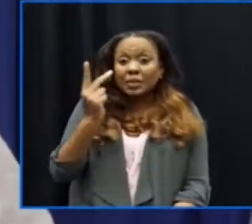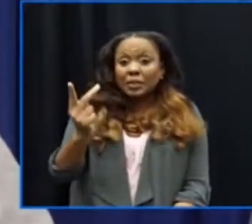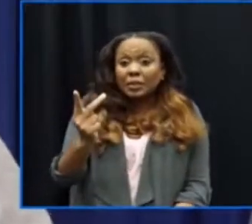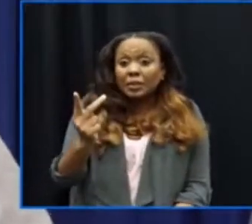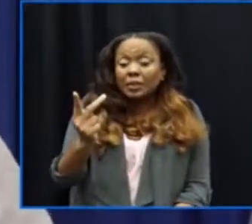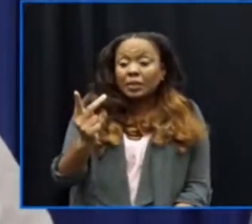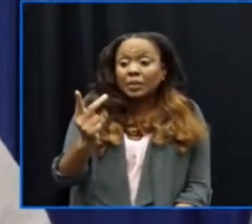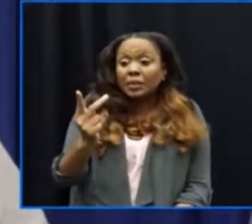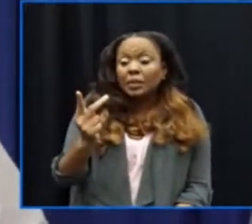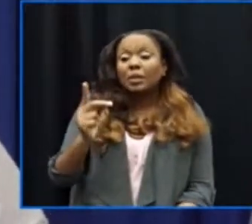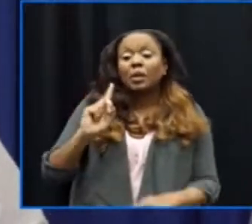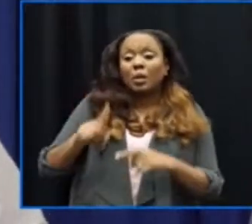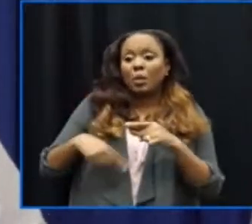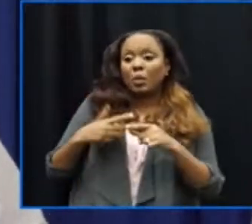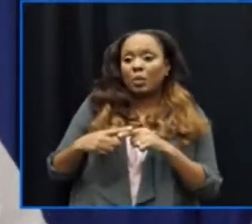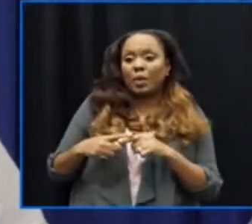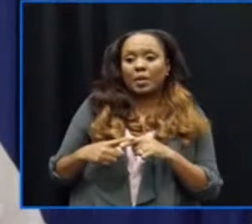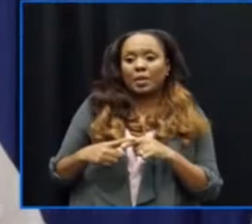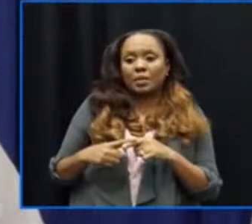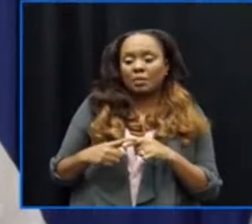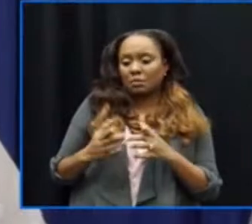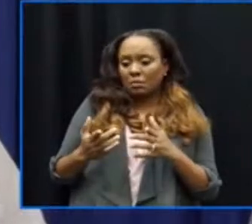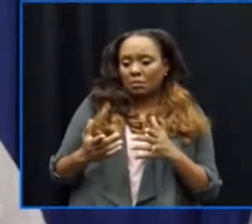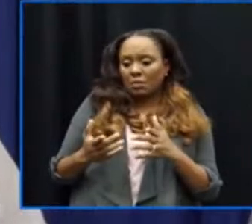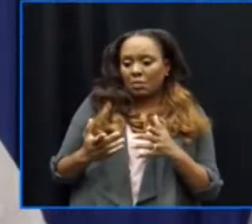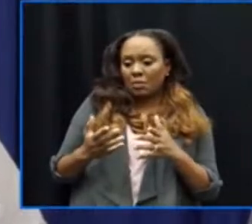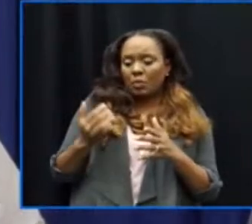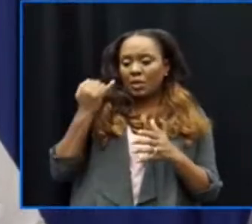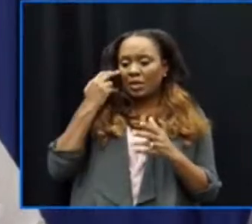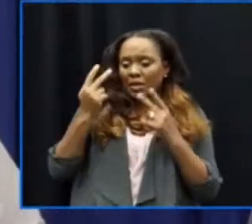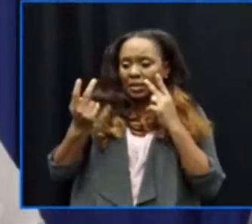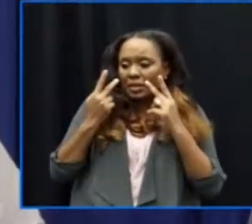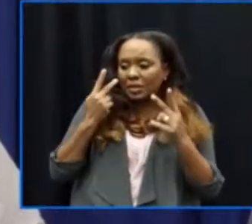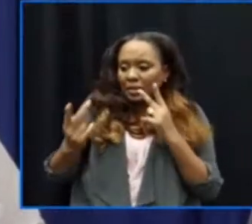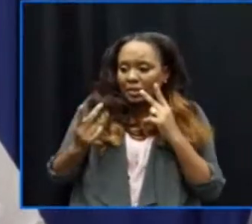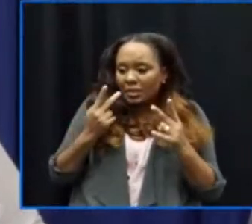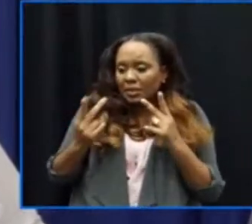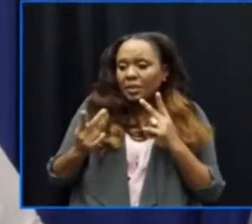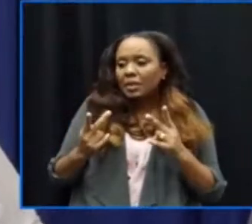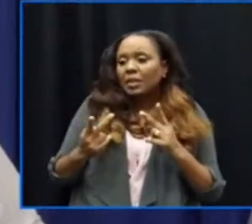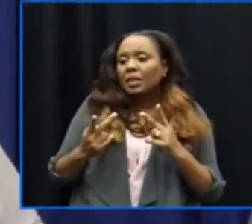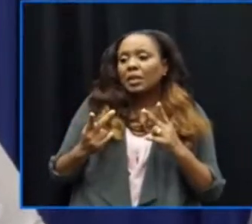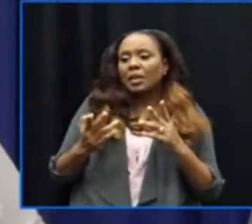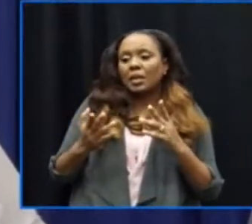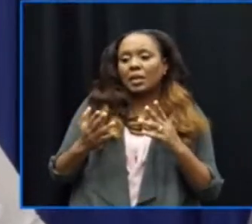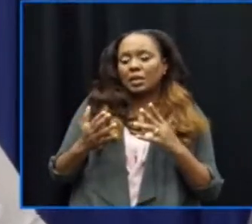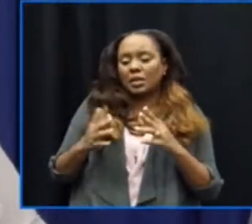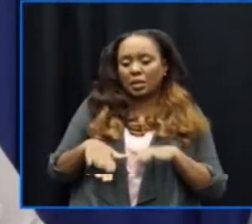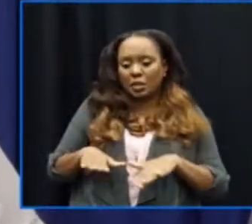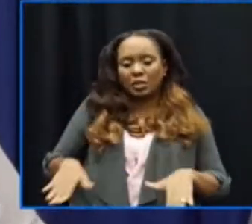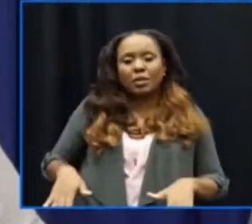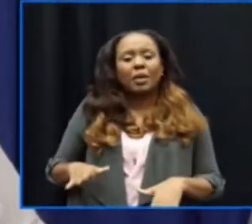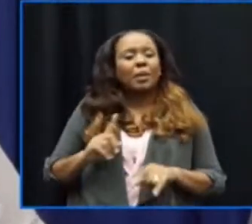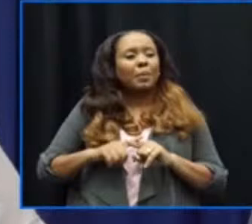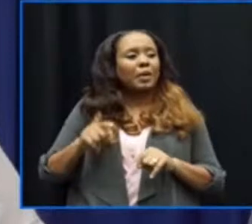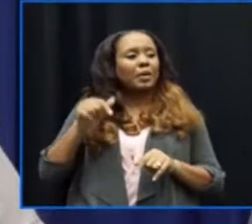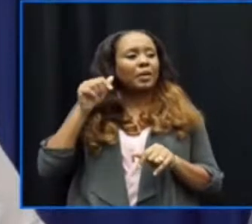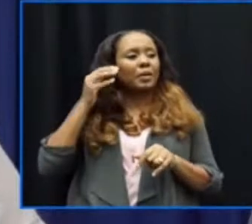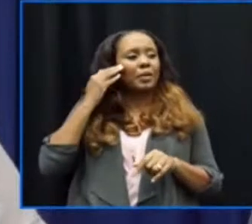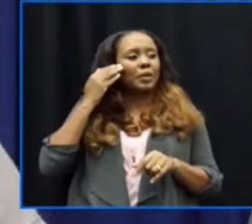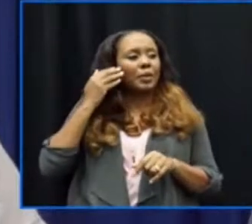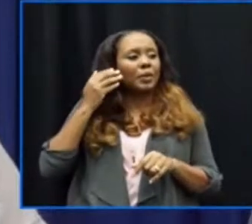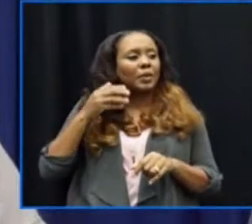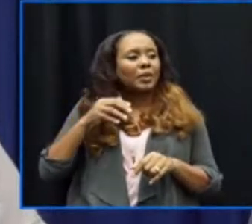a decline in population. And for me, my first inkling on this was checking 11 plus numbers. And ironically, the 11 plus was